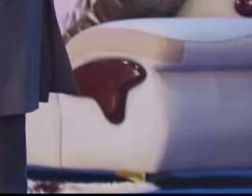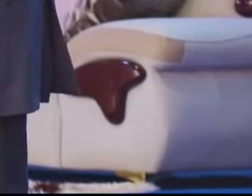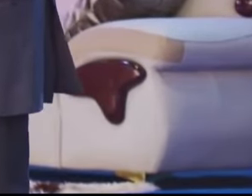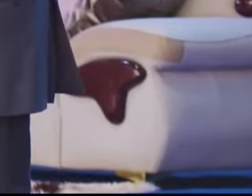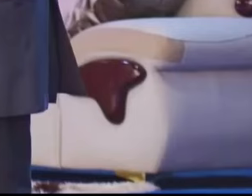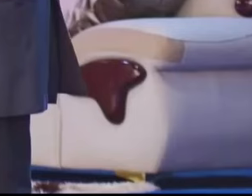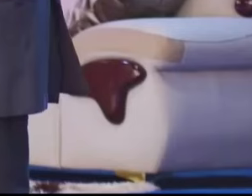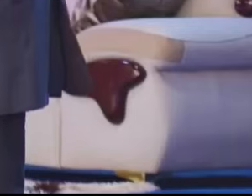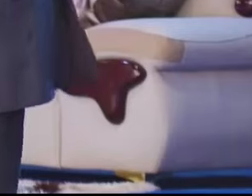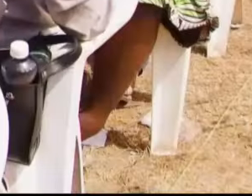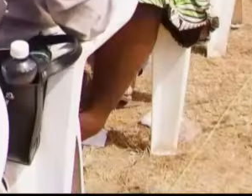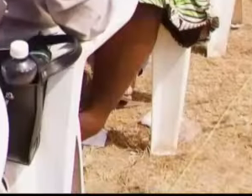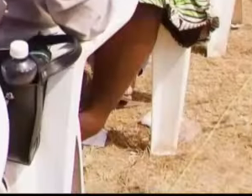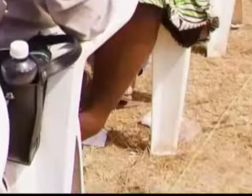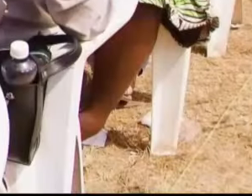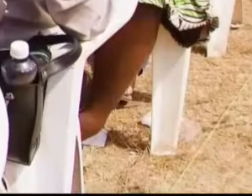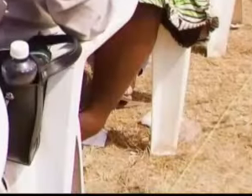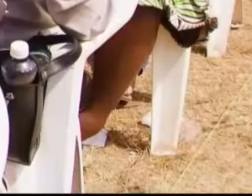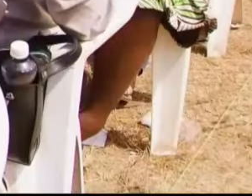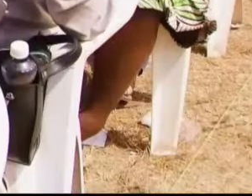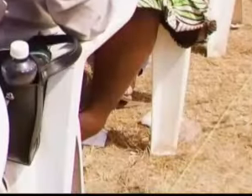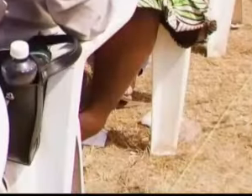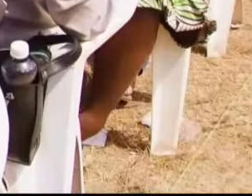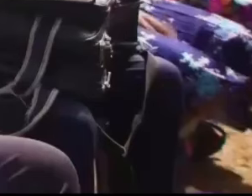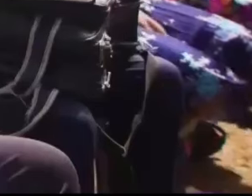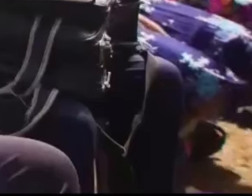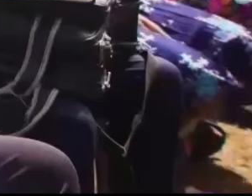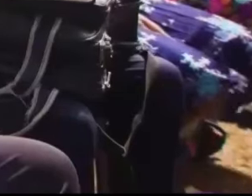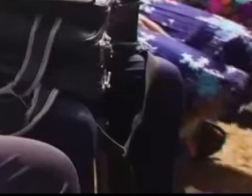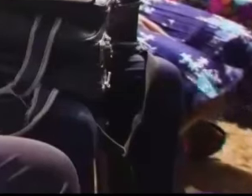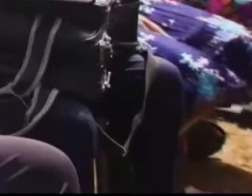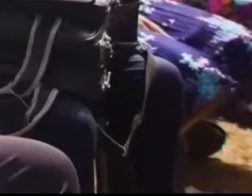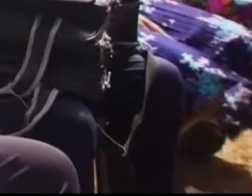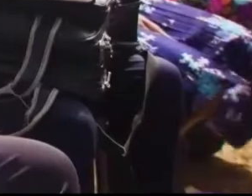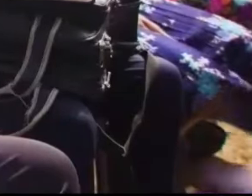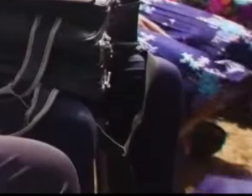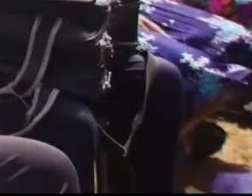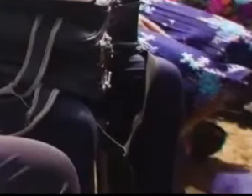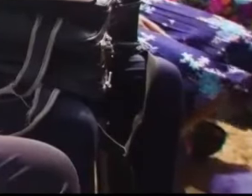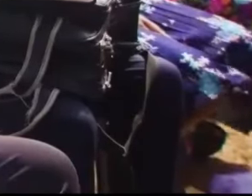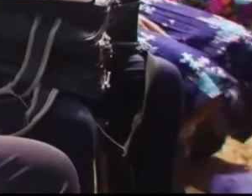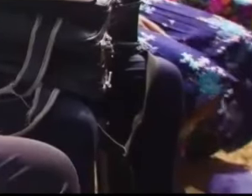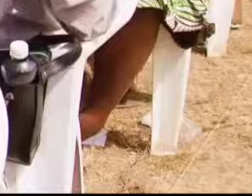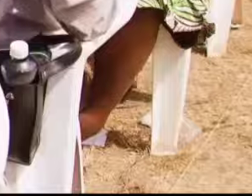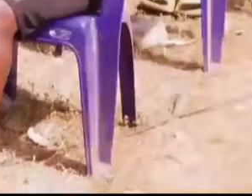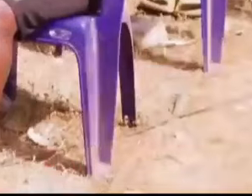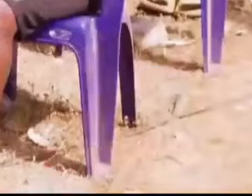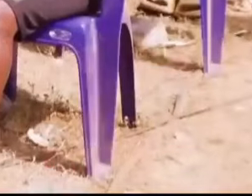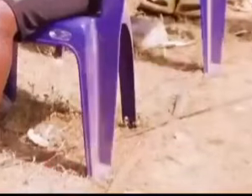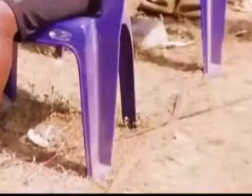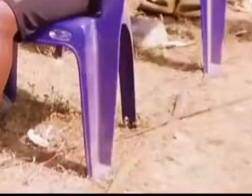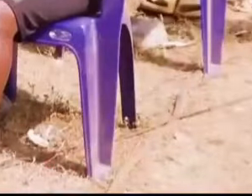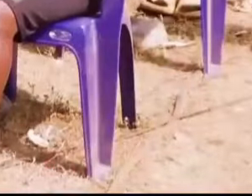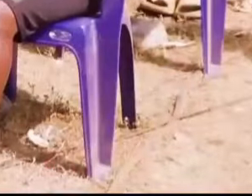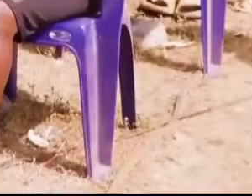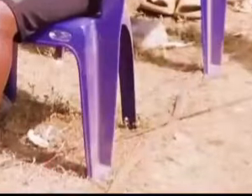You'll never be tired. I'm talking to somebody there. Look at me as I'm looking at you. You will never be tired. The